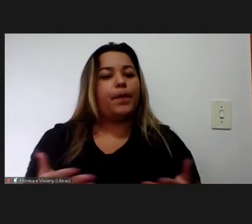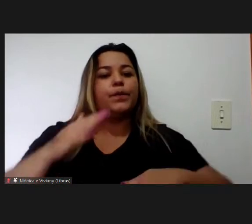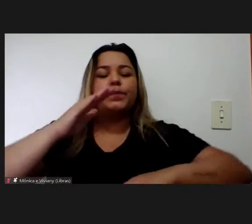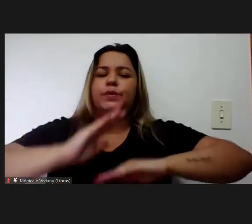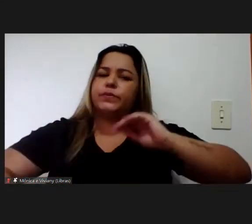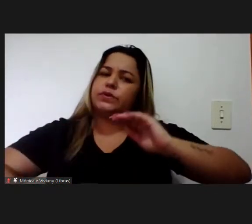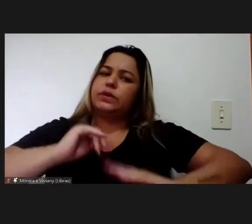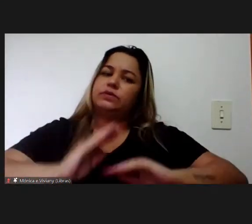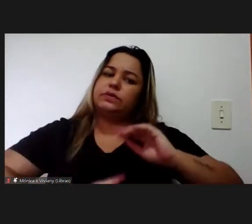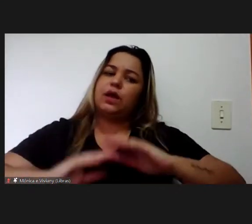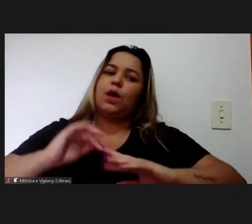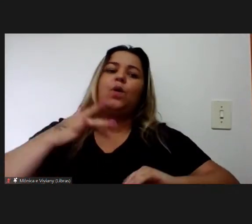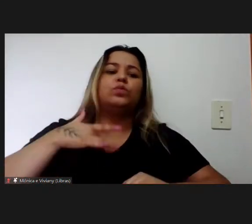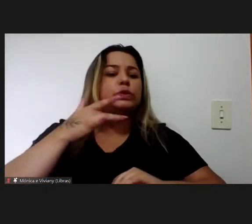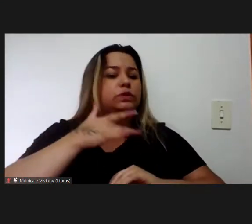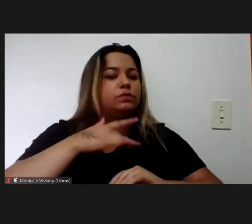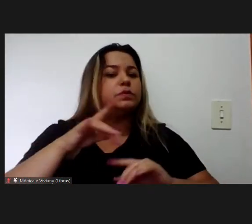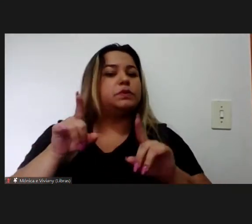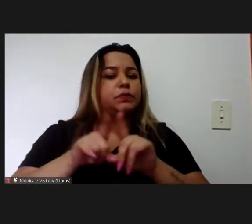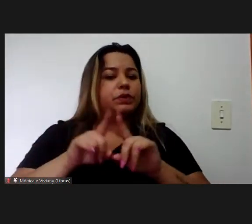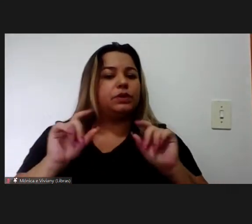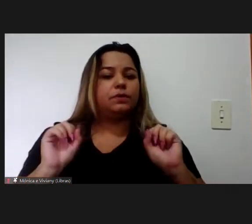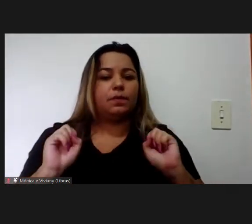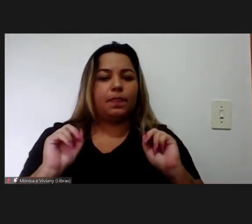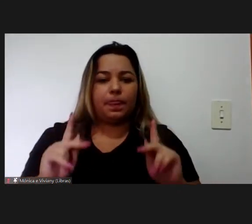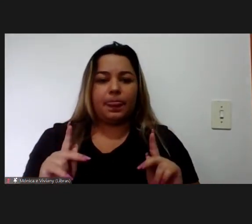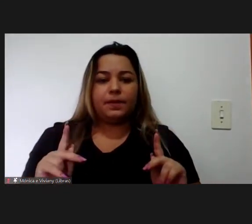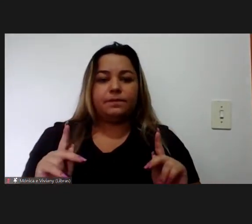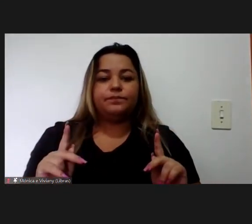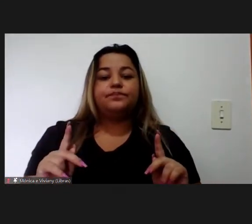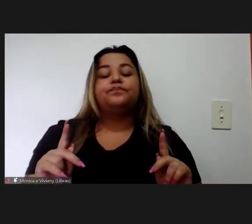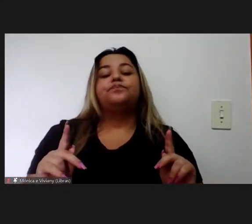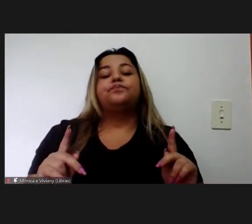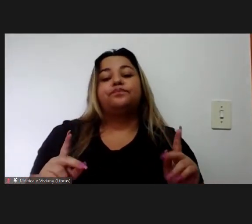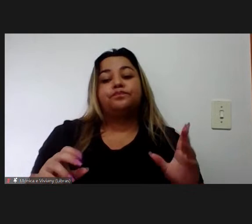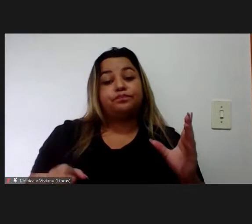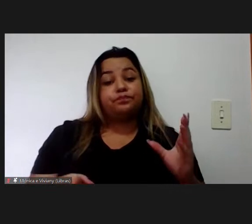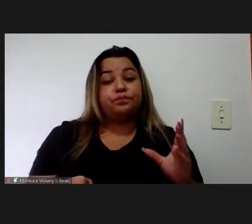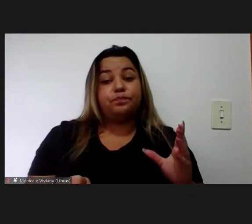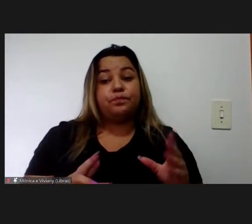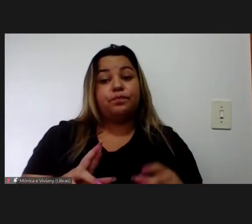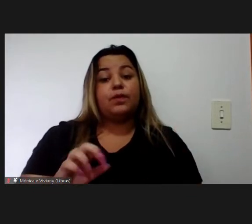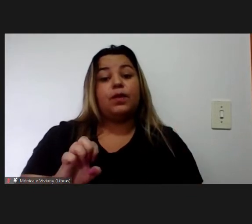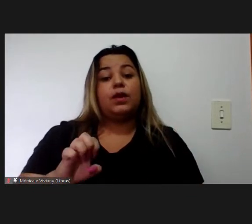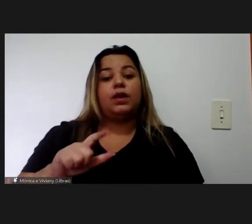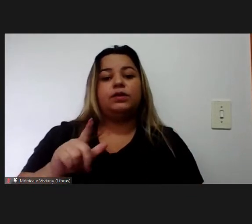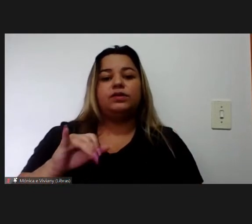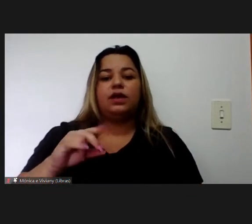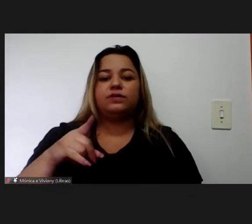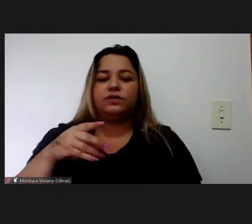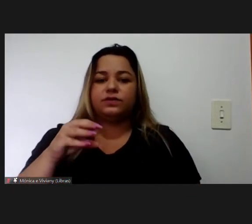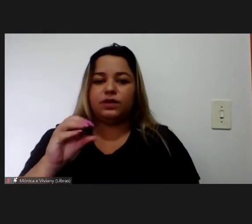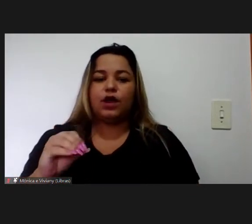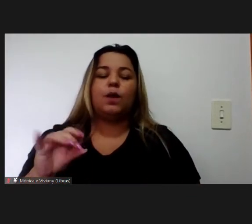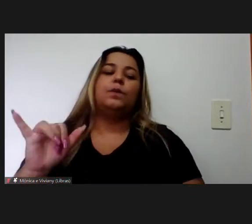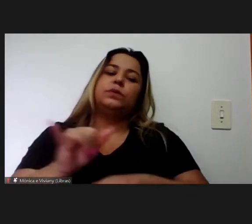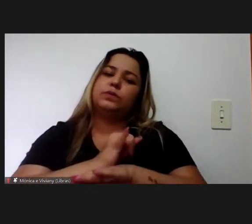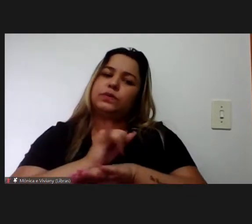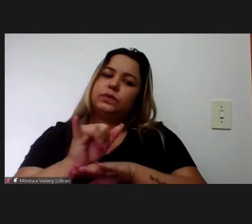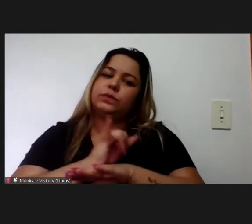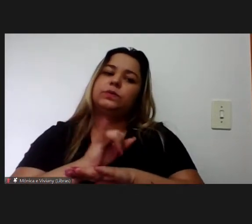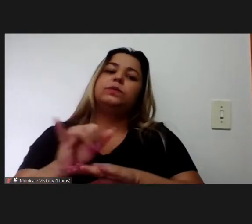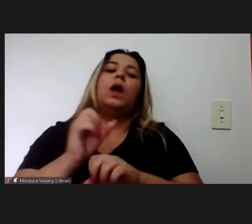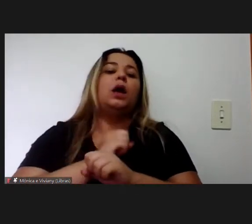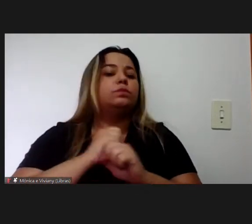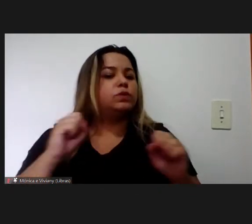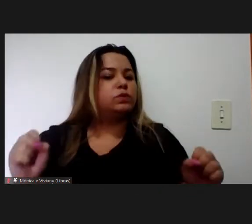to the qualification of health professionals of APS, which is primary health care. So the second seminar is another strategy